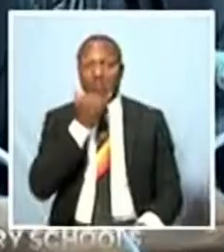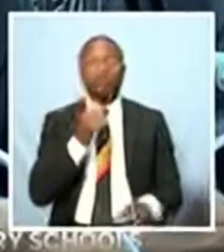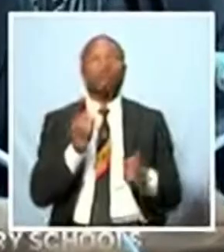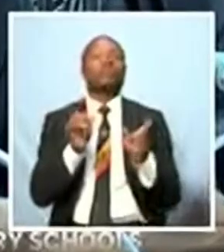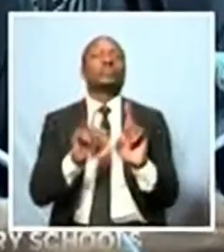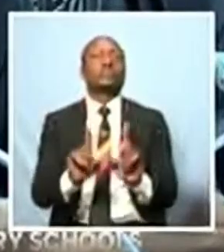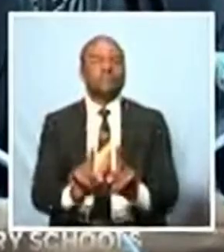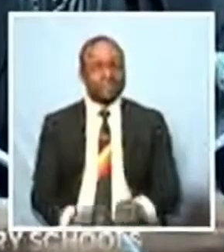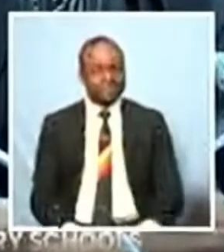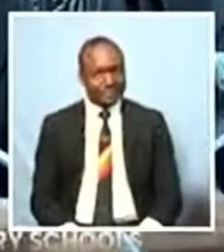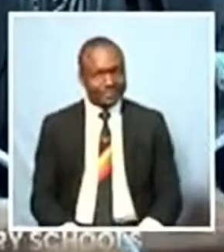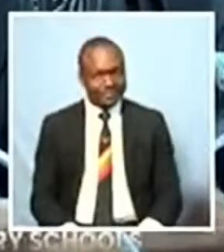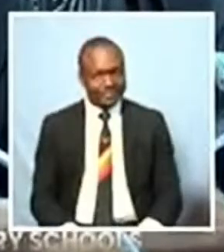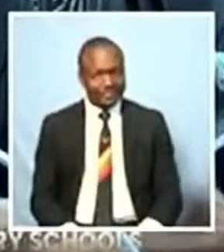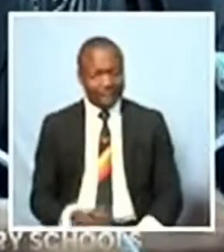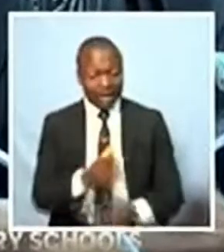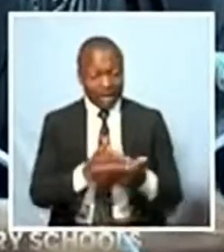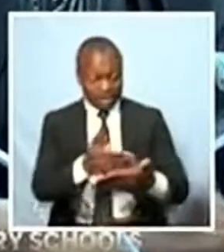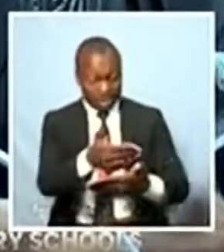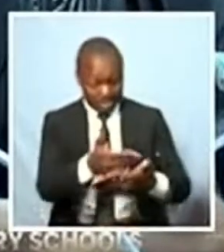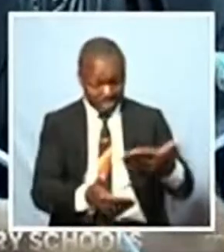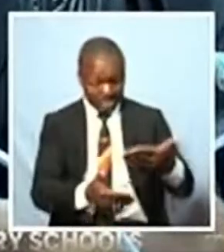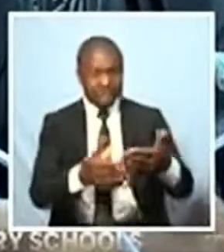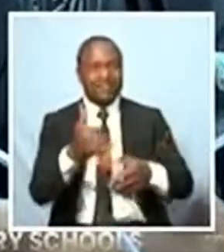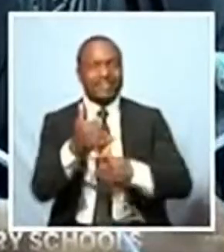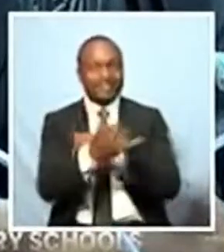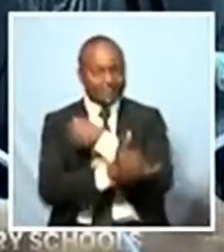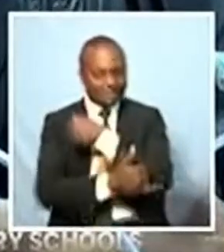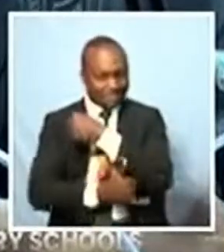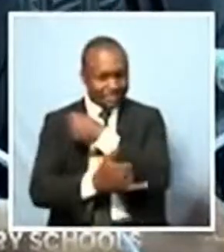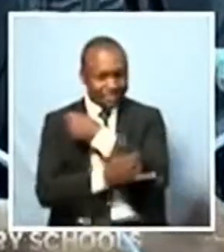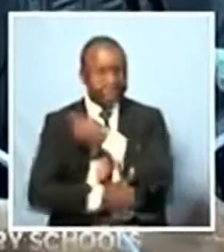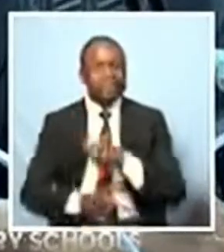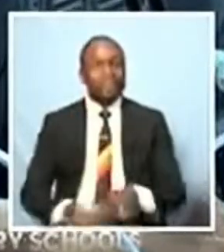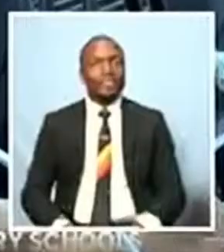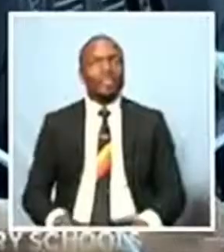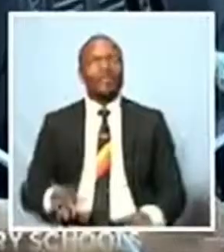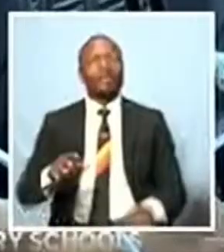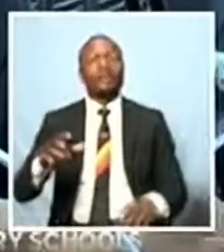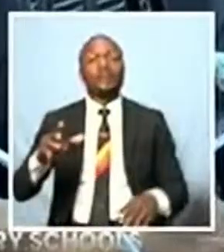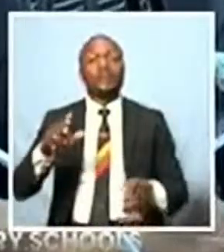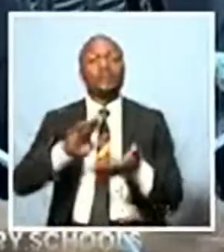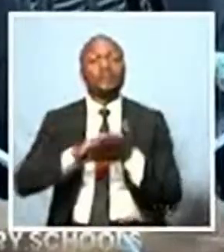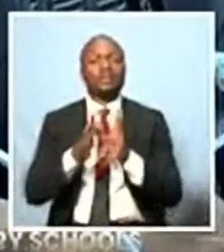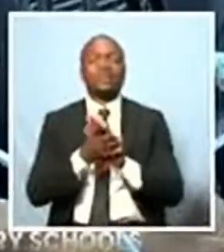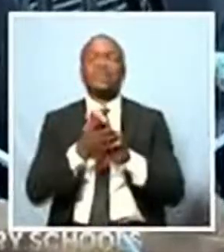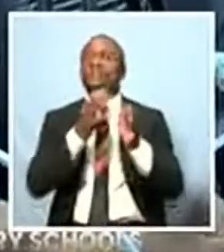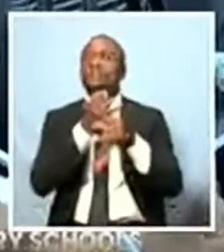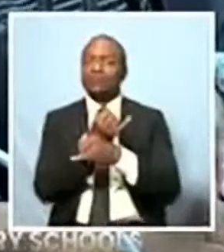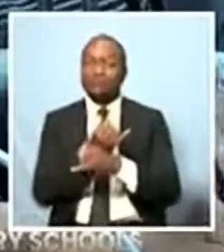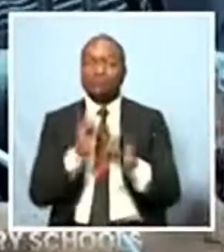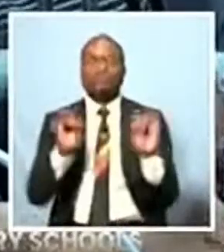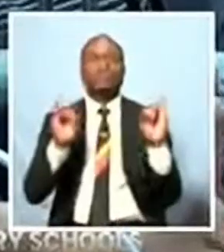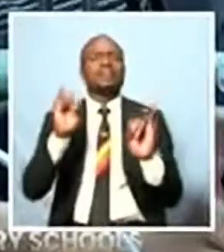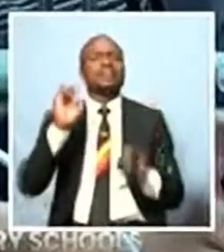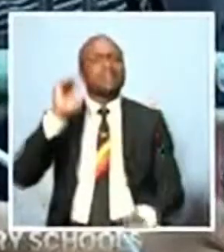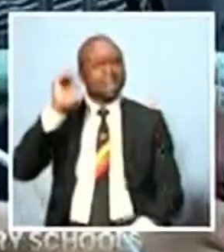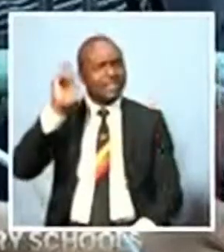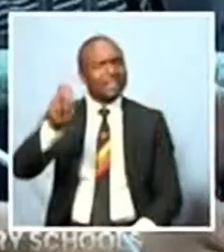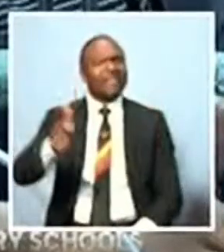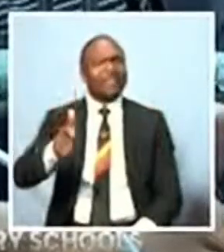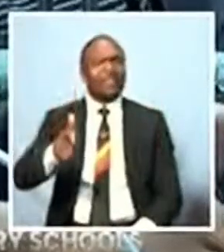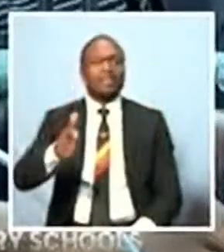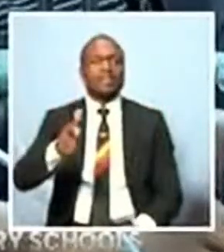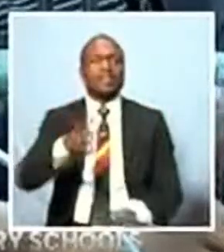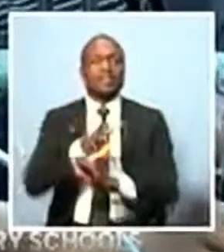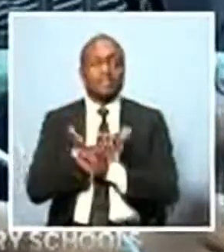Because some of these countries, they became independent later.